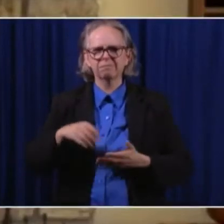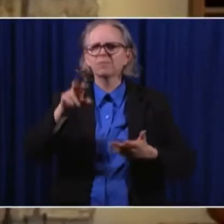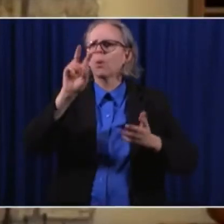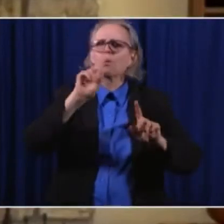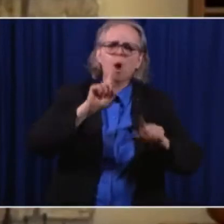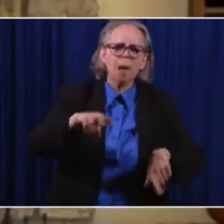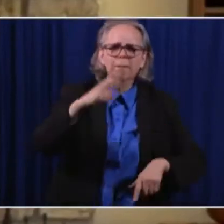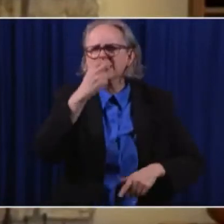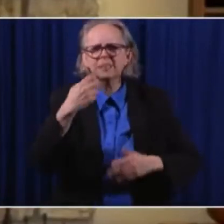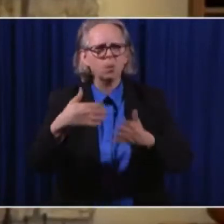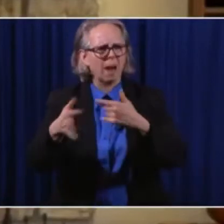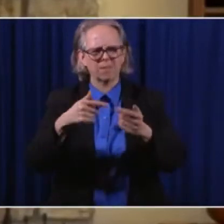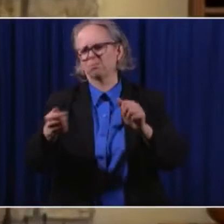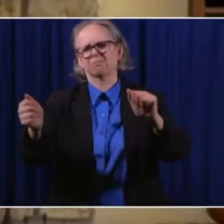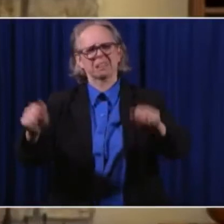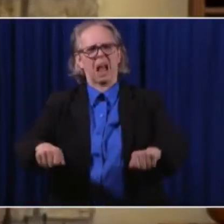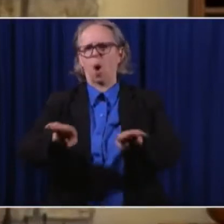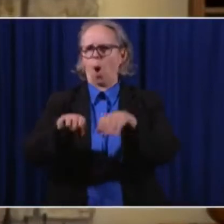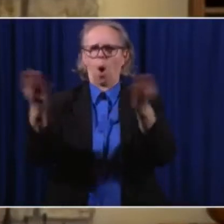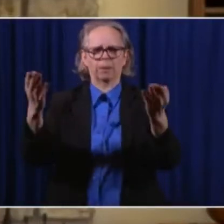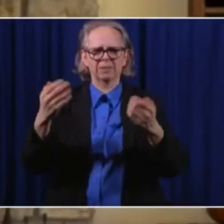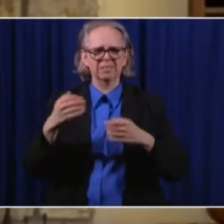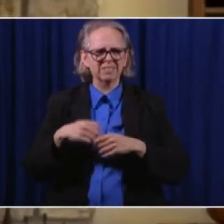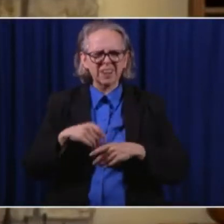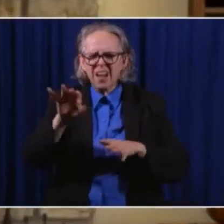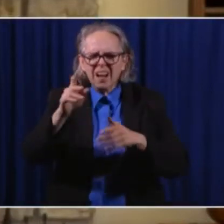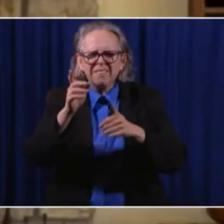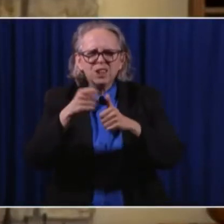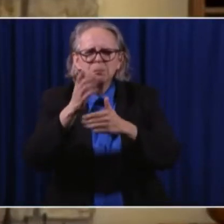delivered. So, and I sort of missed the first part of the question, I think.